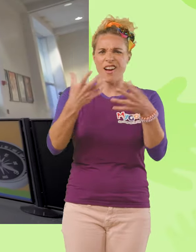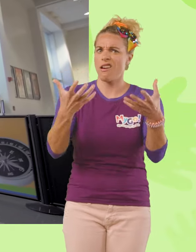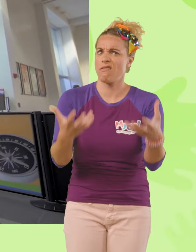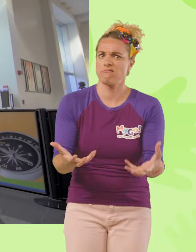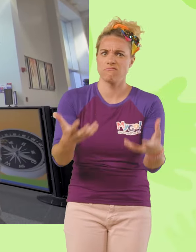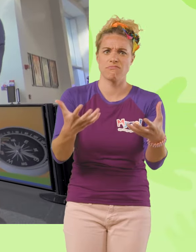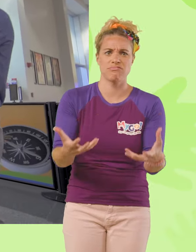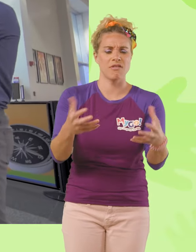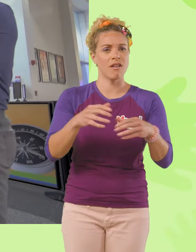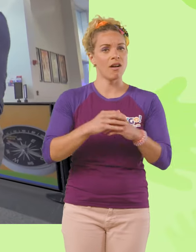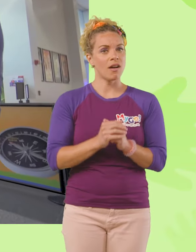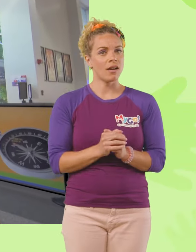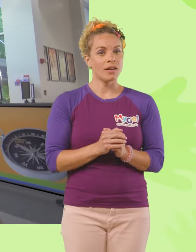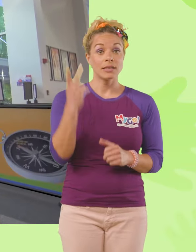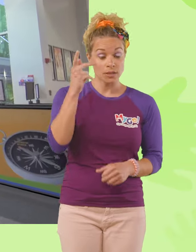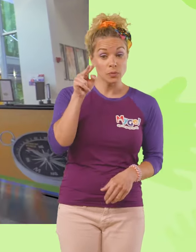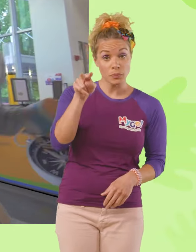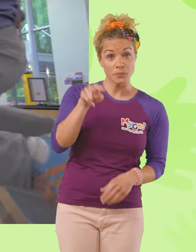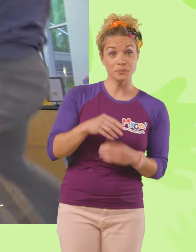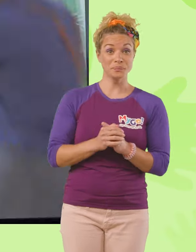down right here. See, watch.